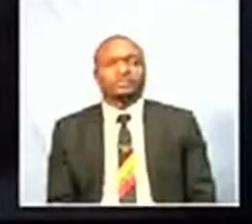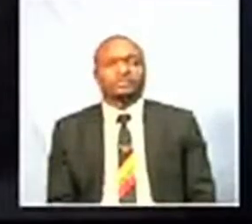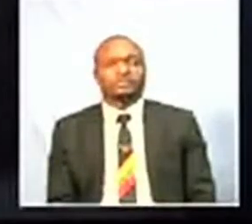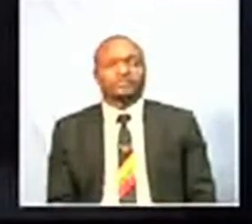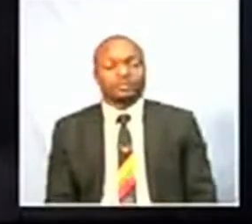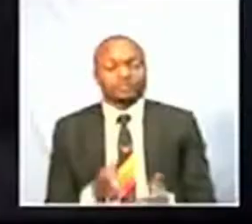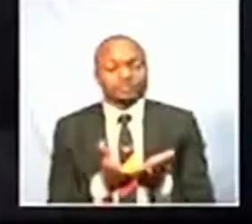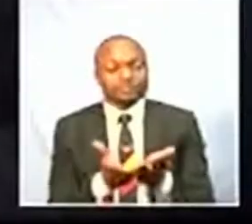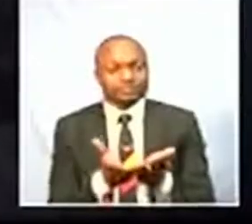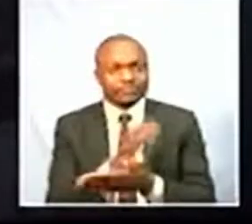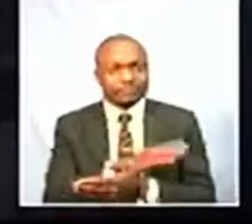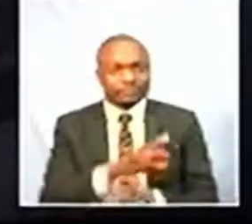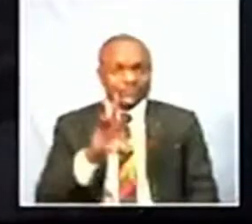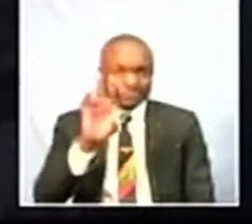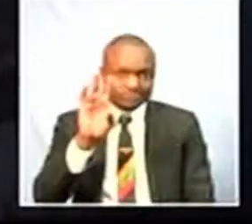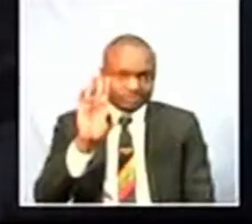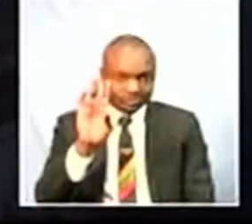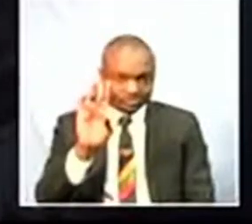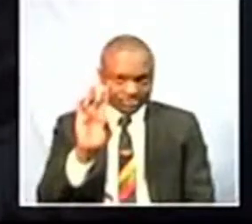page 7.